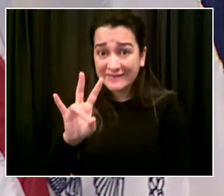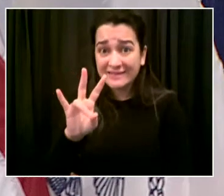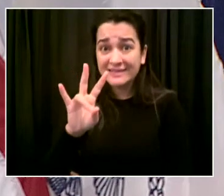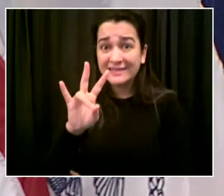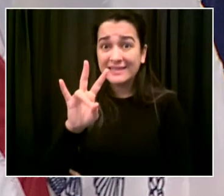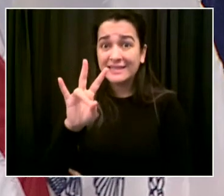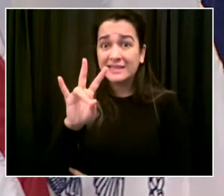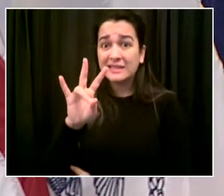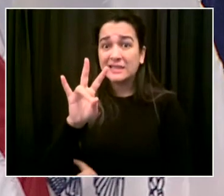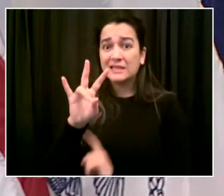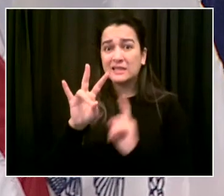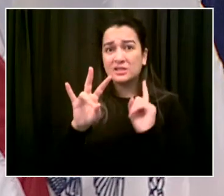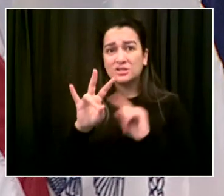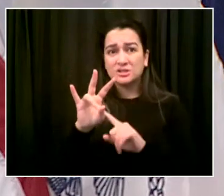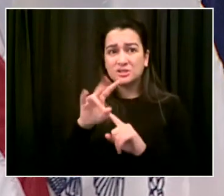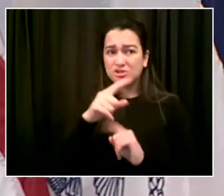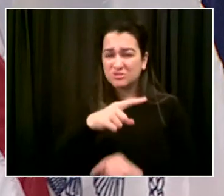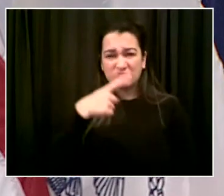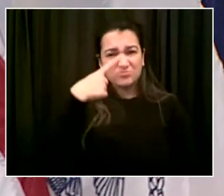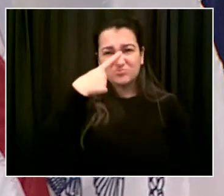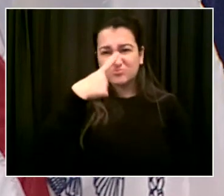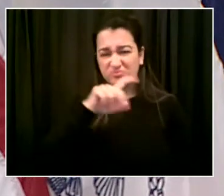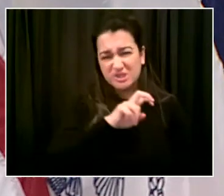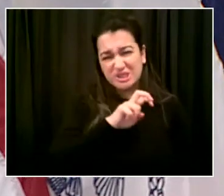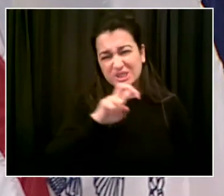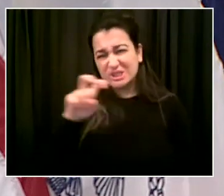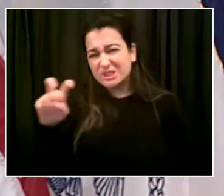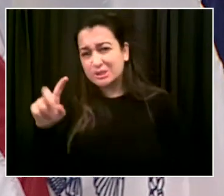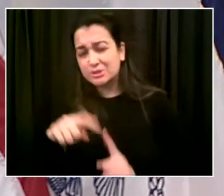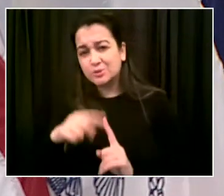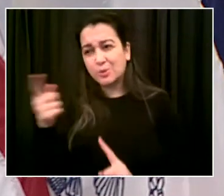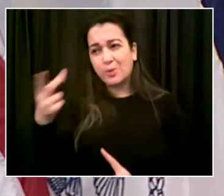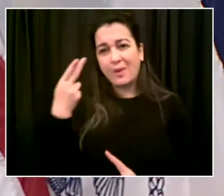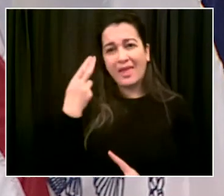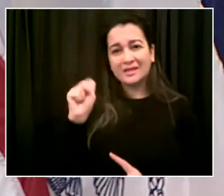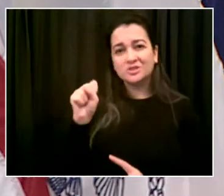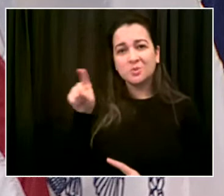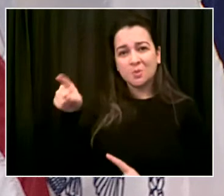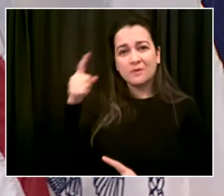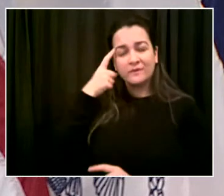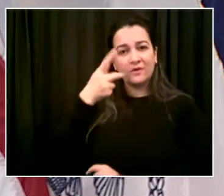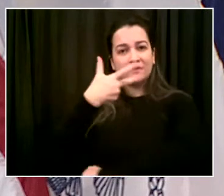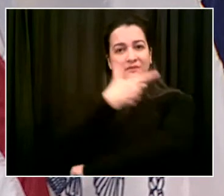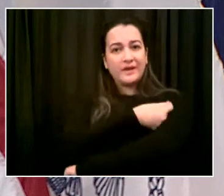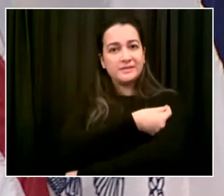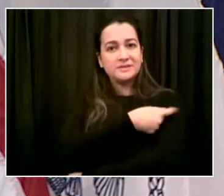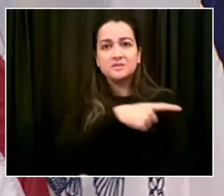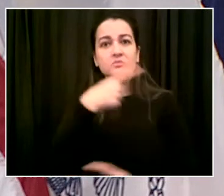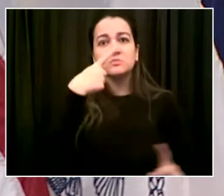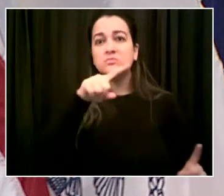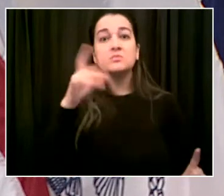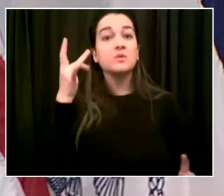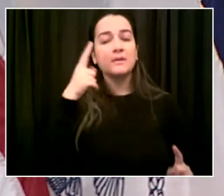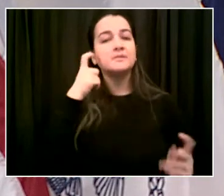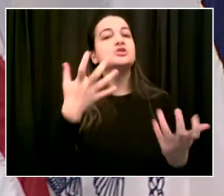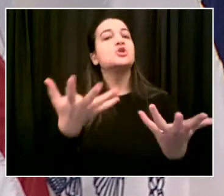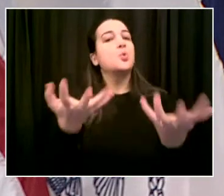to have that reassurance that she finally had some protection from this horrible scourge that's been with us for a whole year